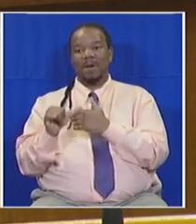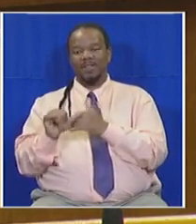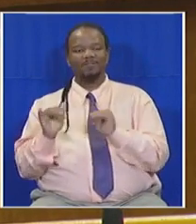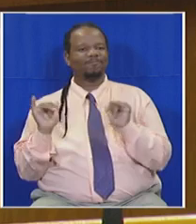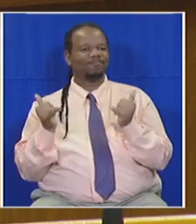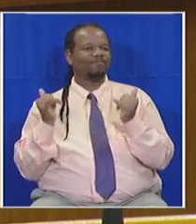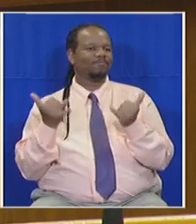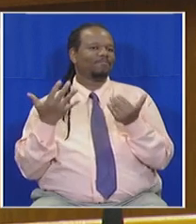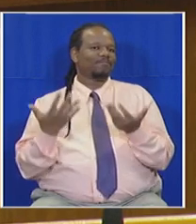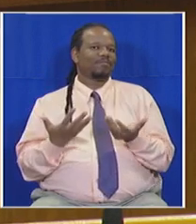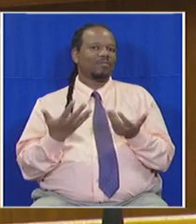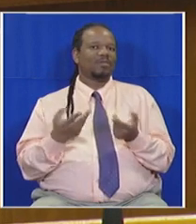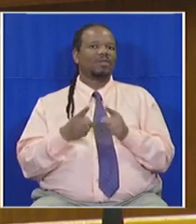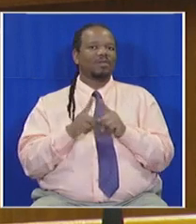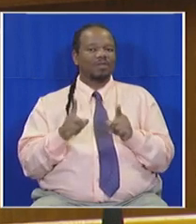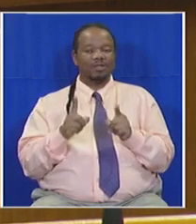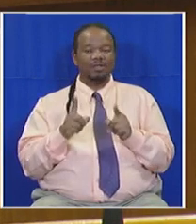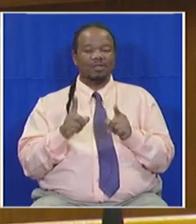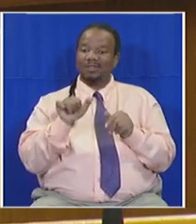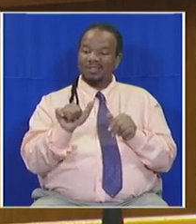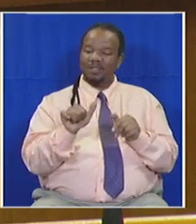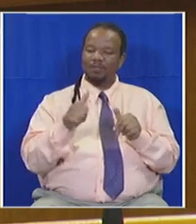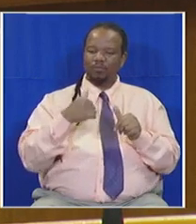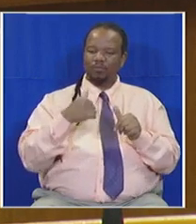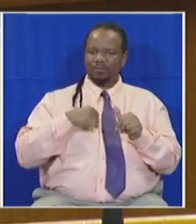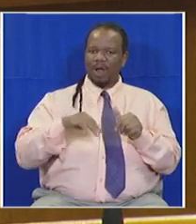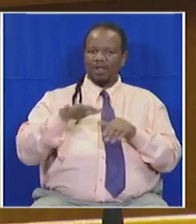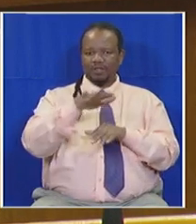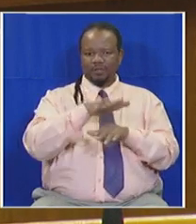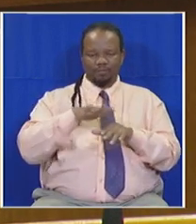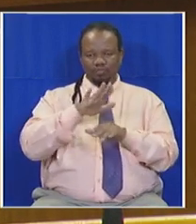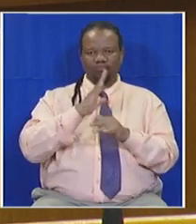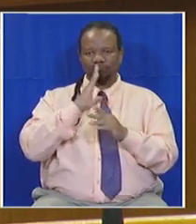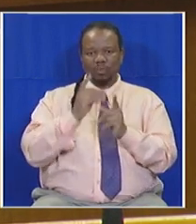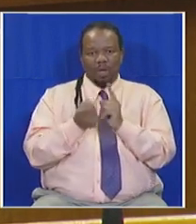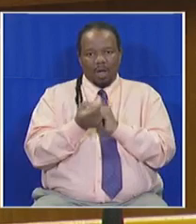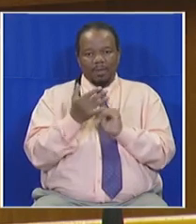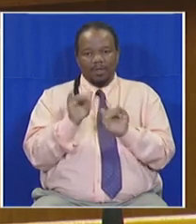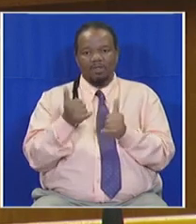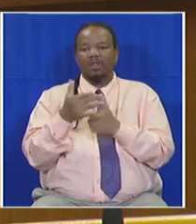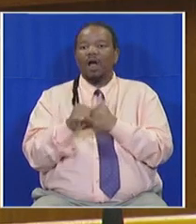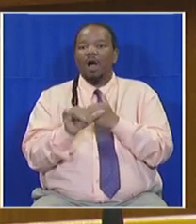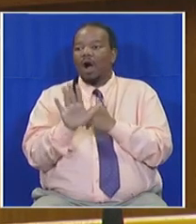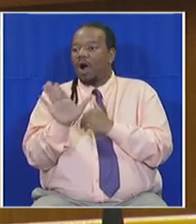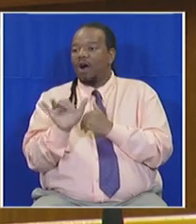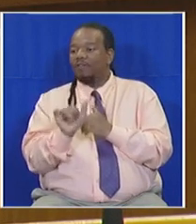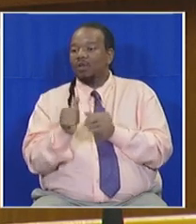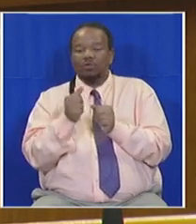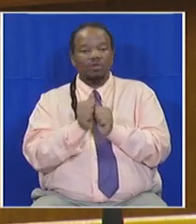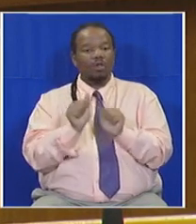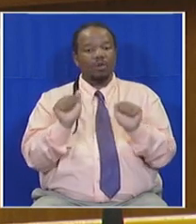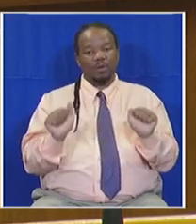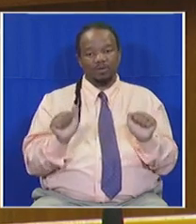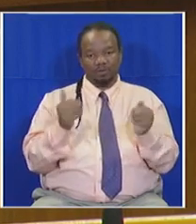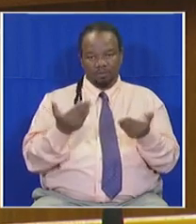to recreate our municipal space by ensuring that this is indeed an African democracy through the